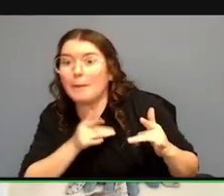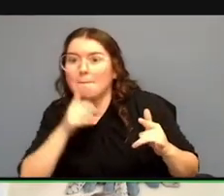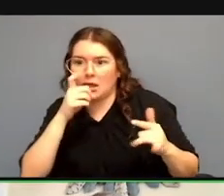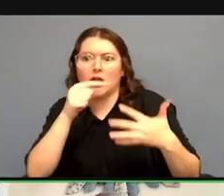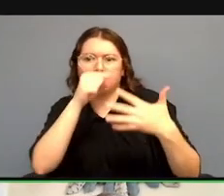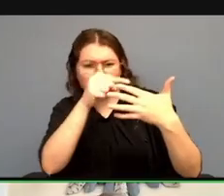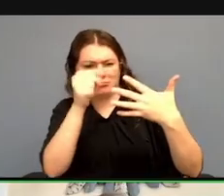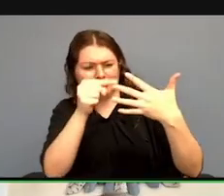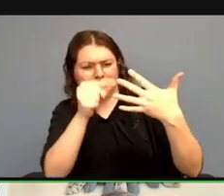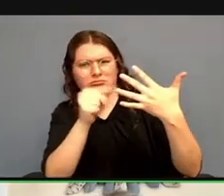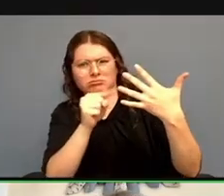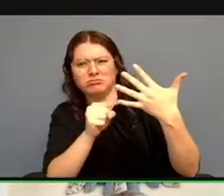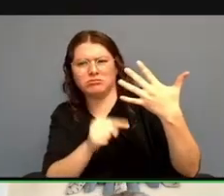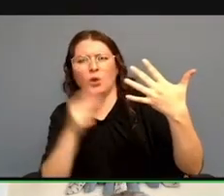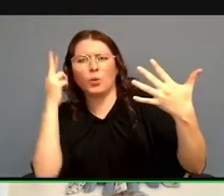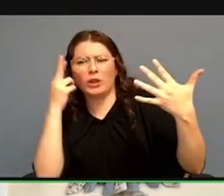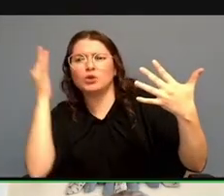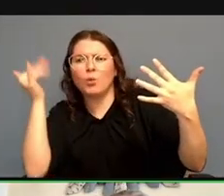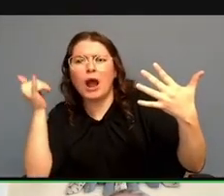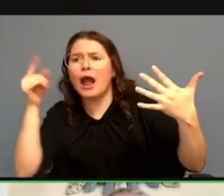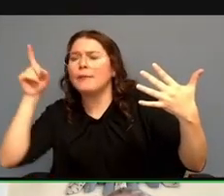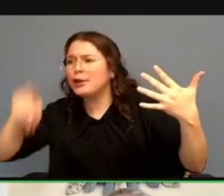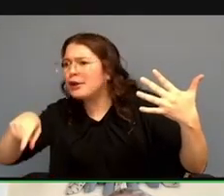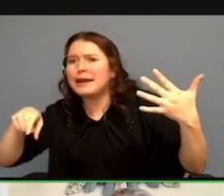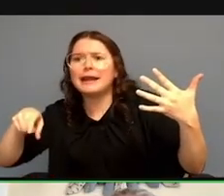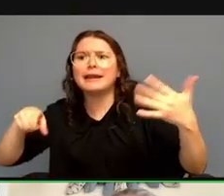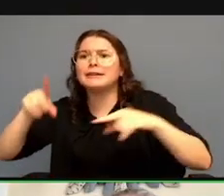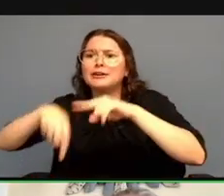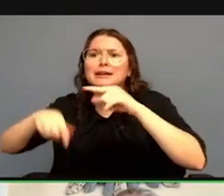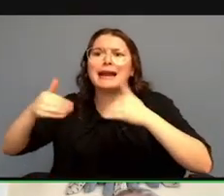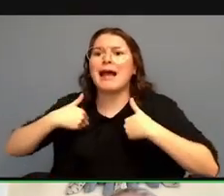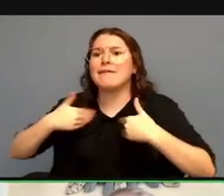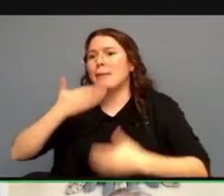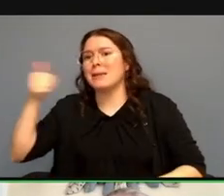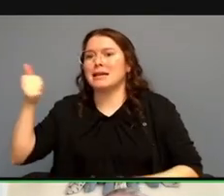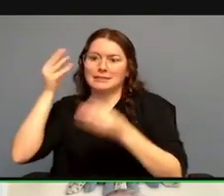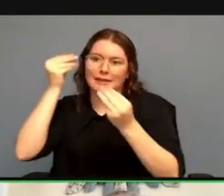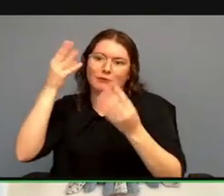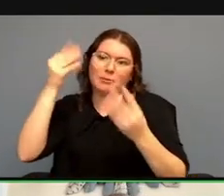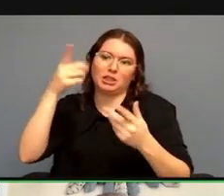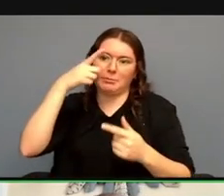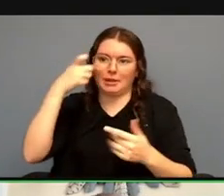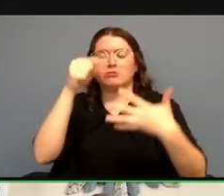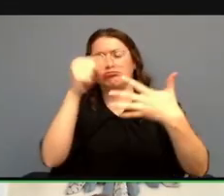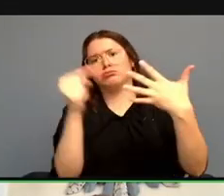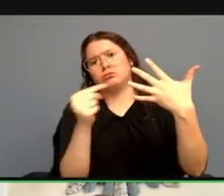reasons. We couldn't necessarily get the best information.